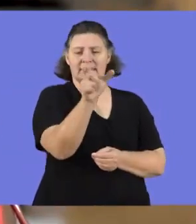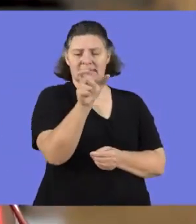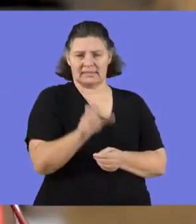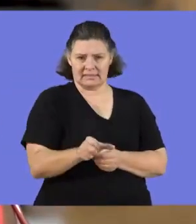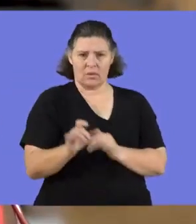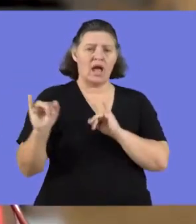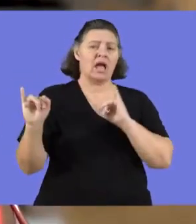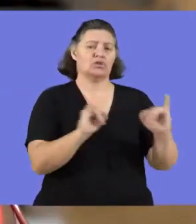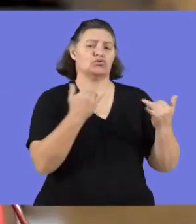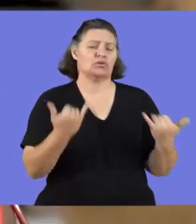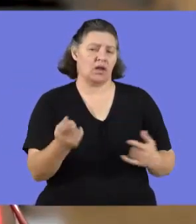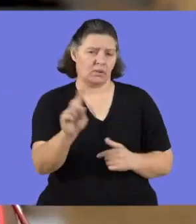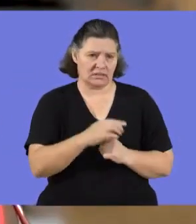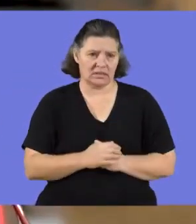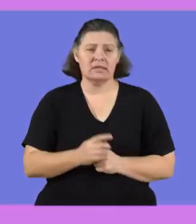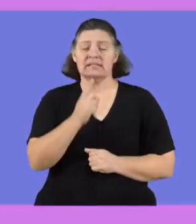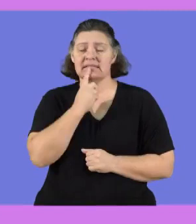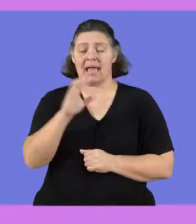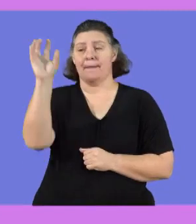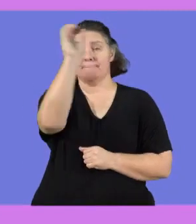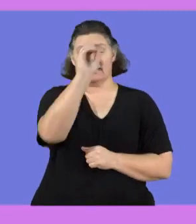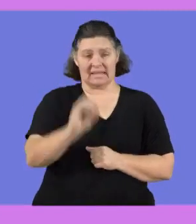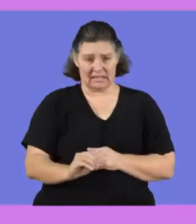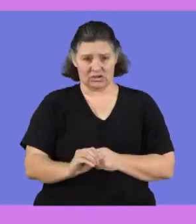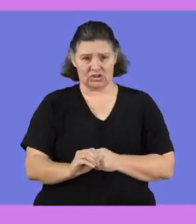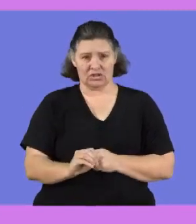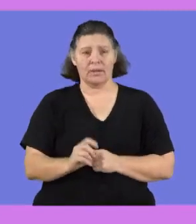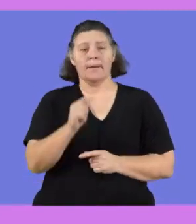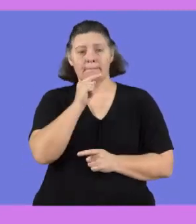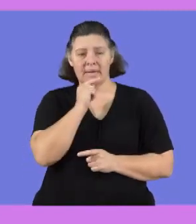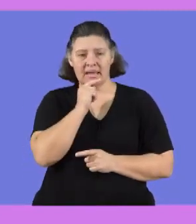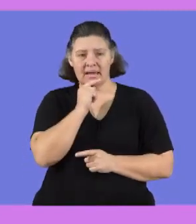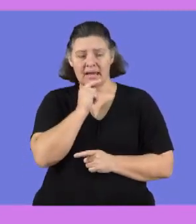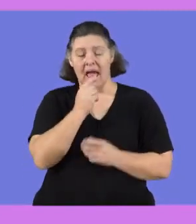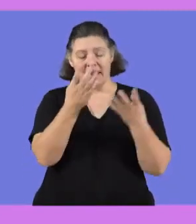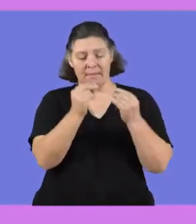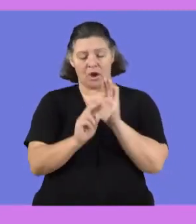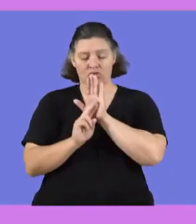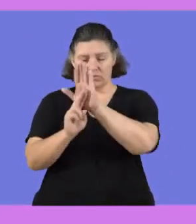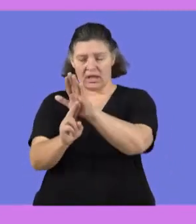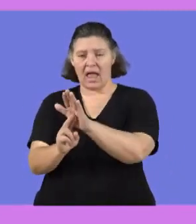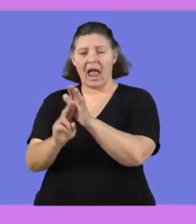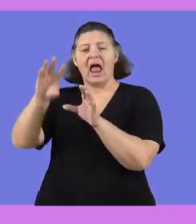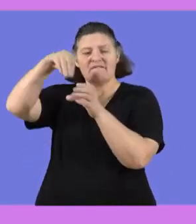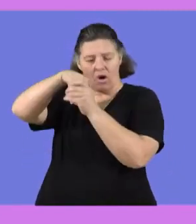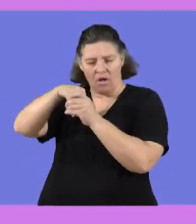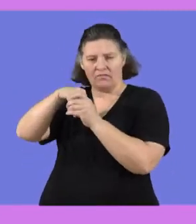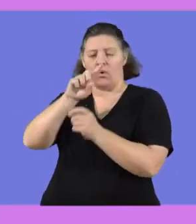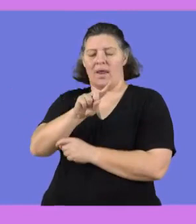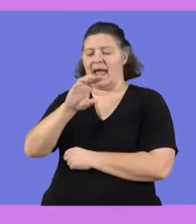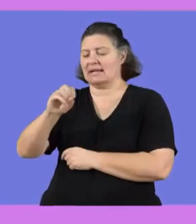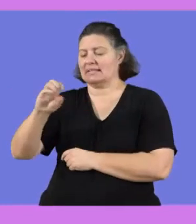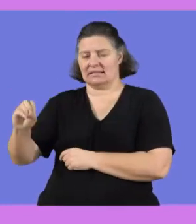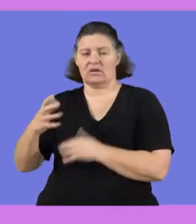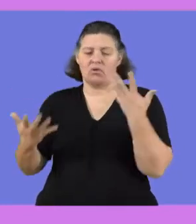weights that we introduced today. I said a percentage is a number represented as a part of 100.